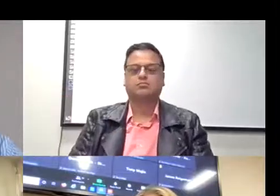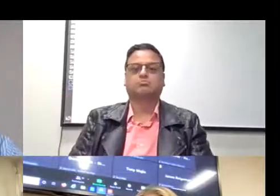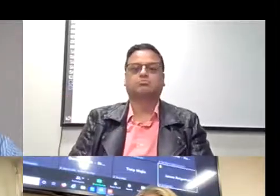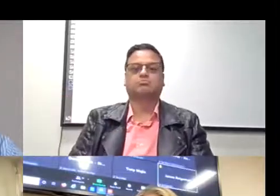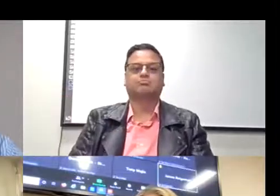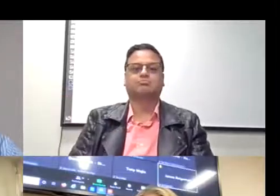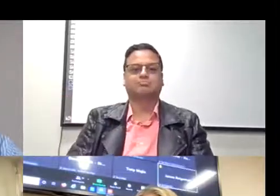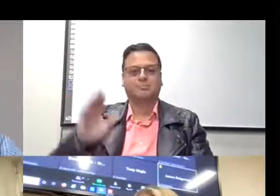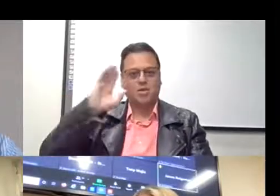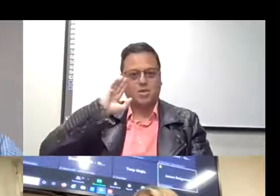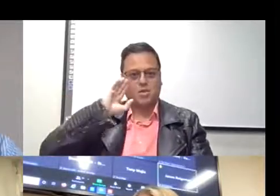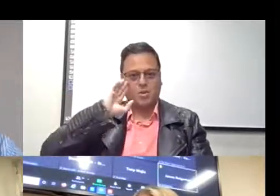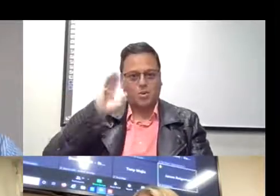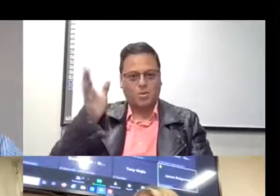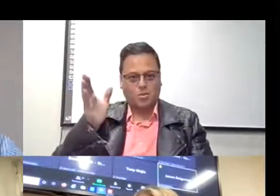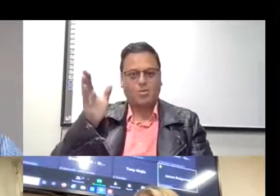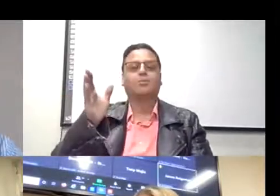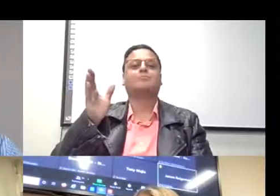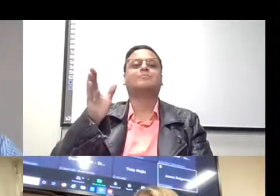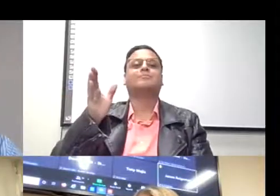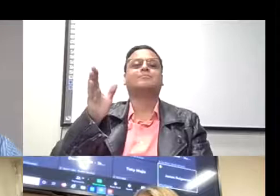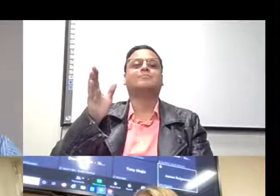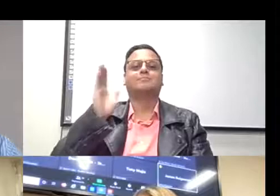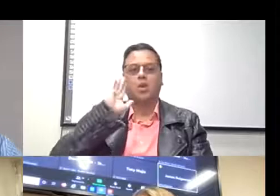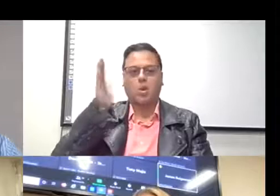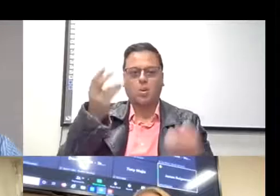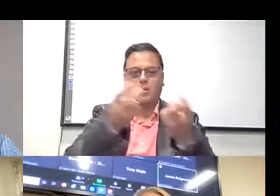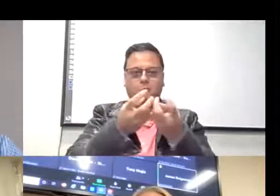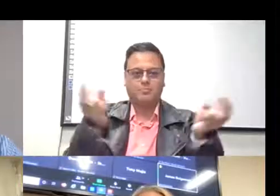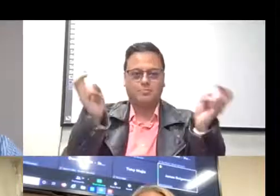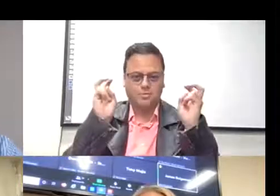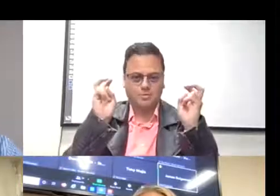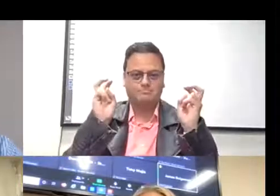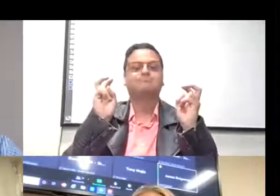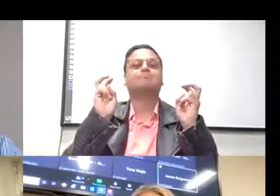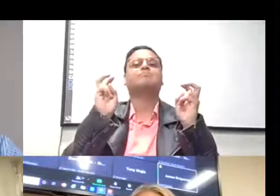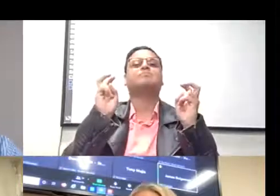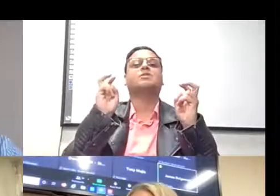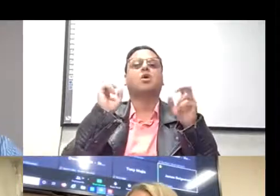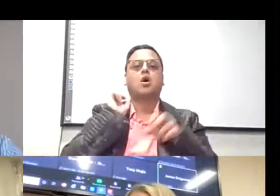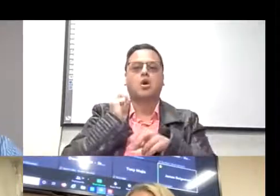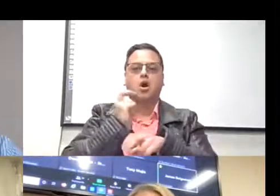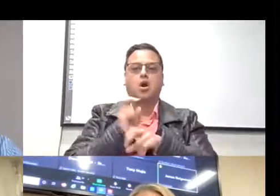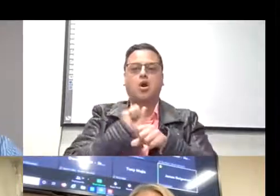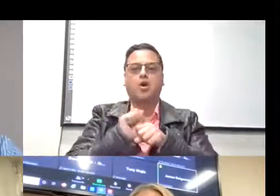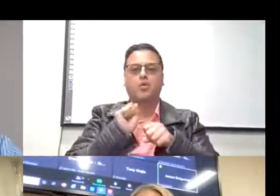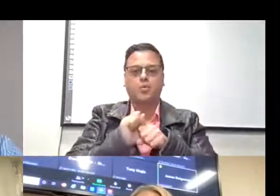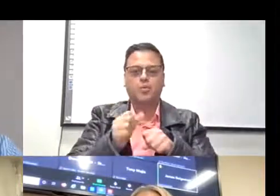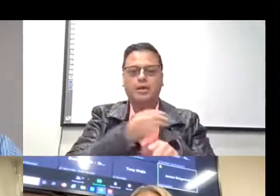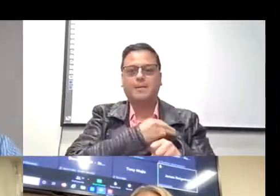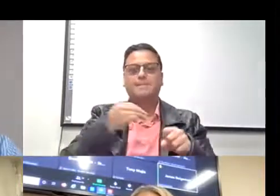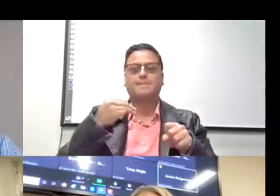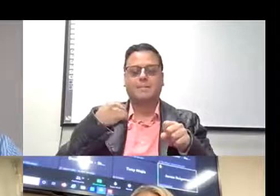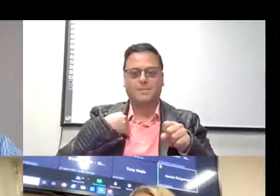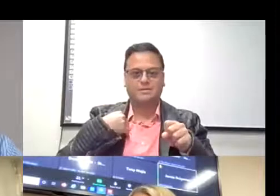Good evening, Chairman Chin, Honorable Board of Trustees, hardworking school board staff, and members of the public. My